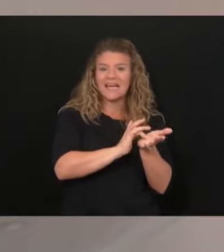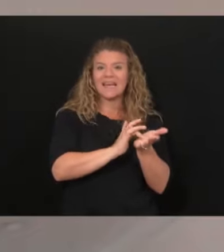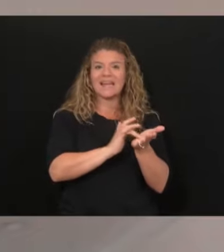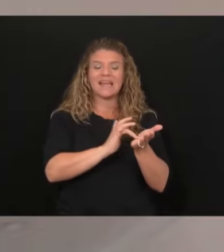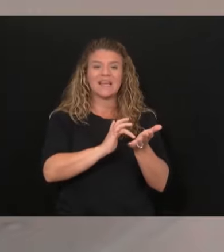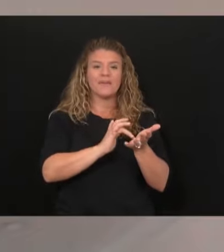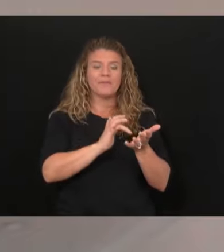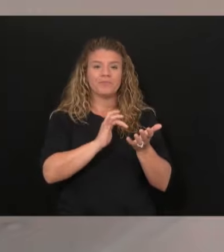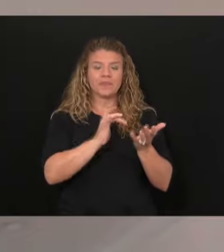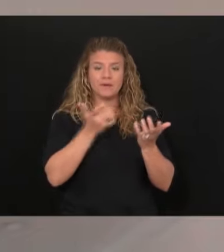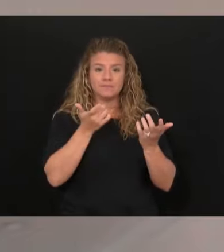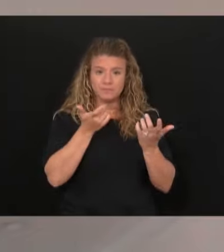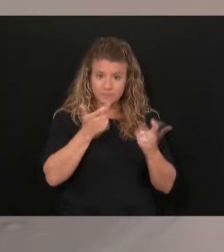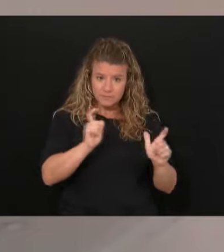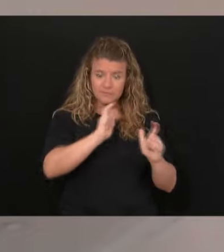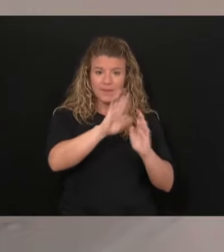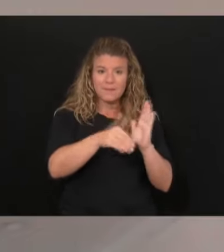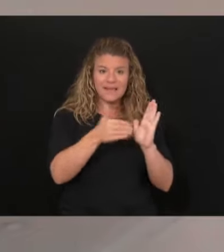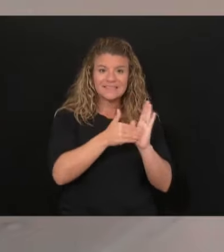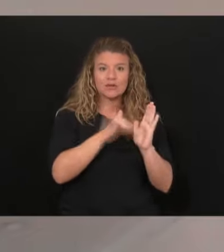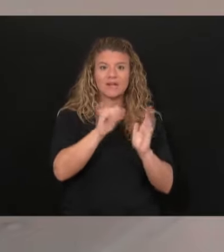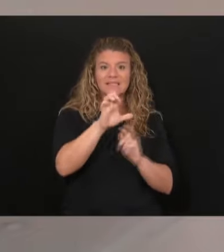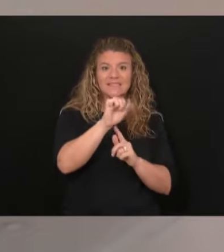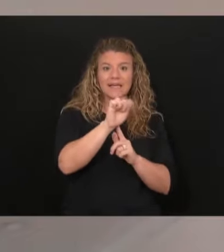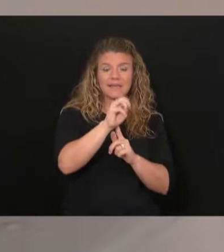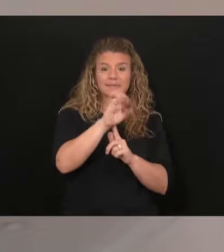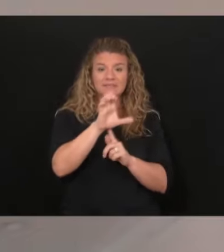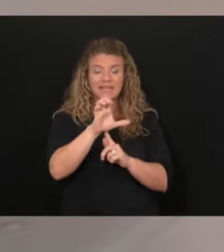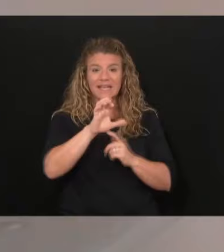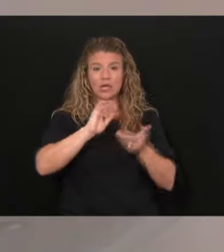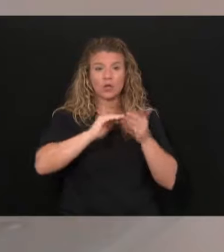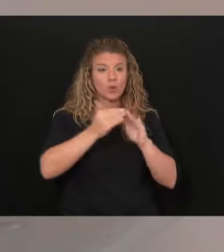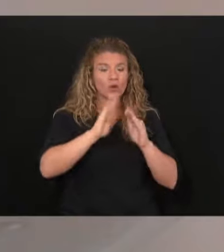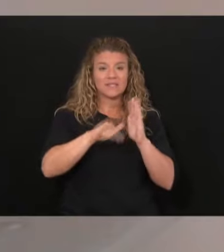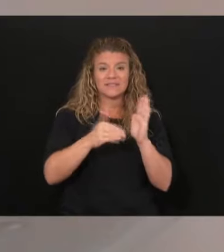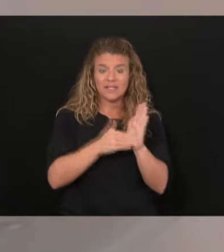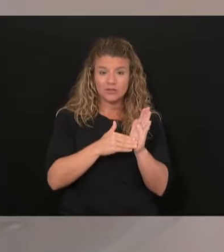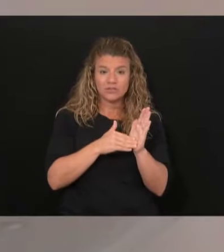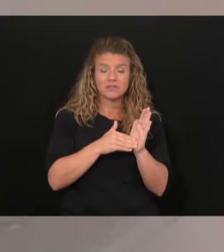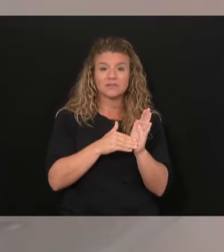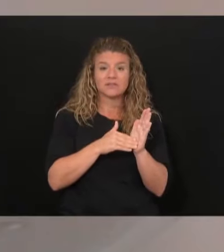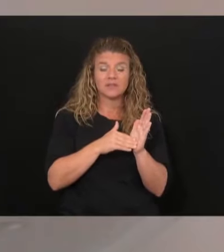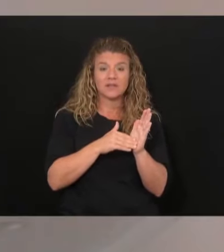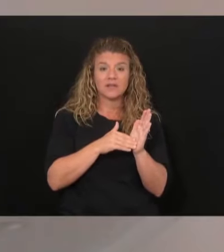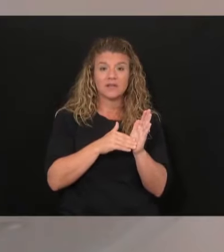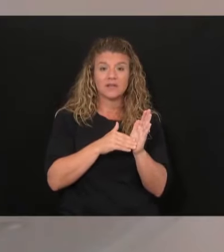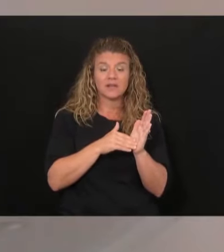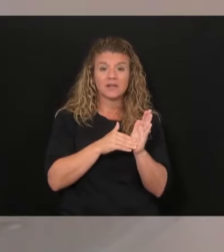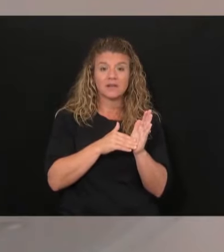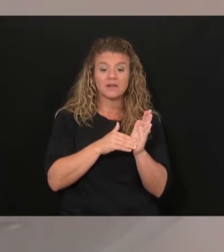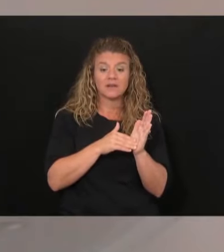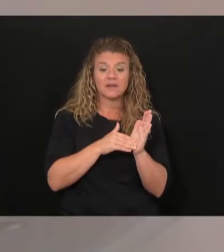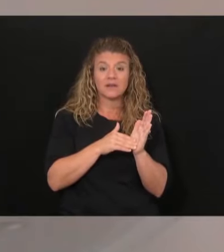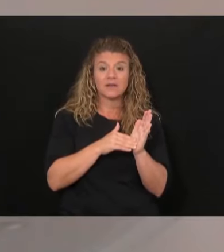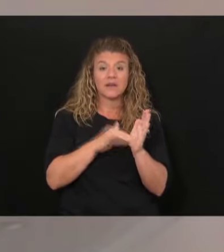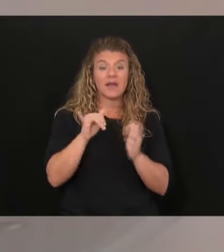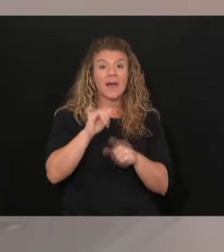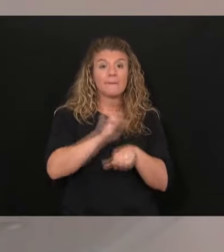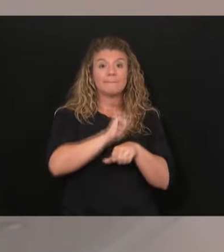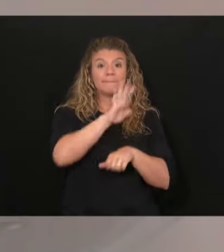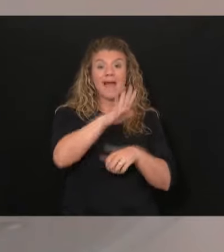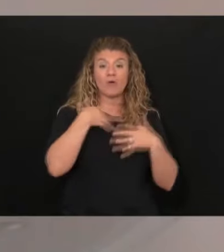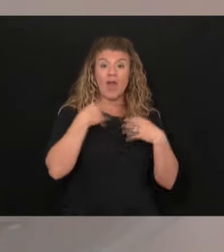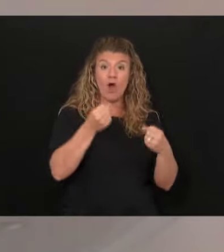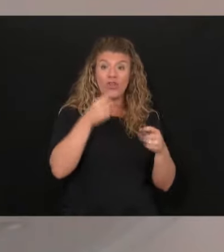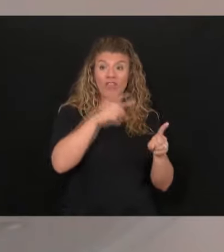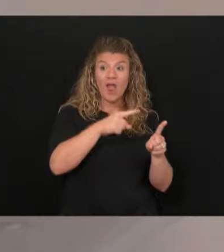quaternary centers like CAMC community centers, or also academic centers like Mountain Health with